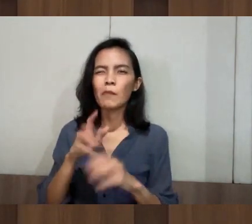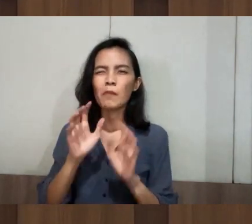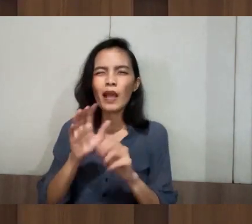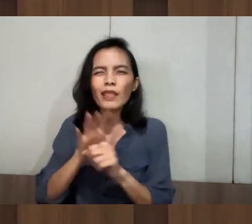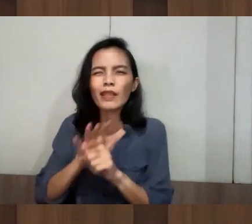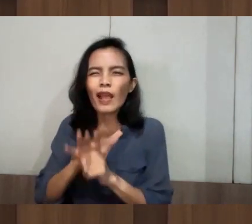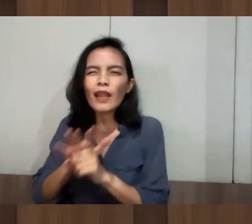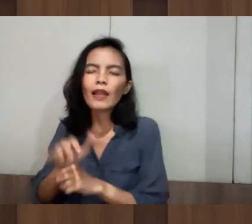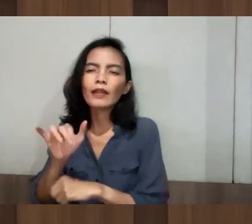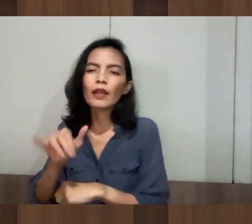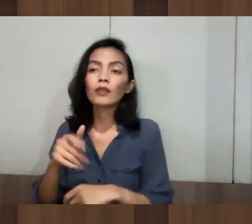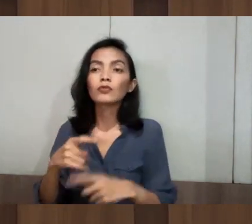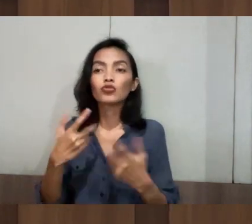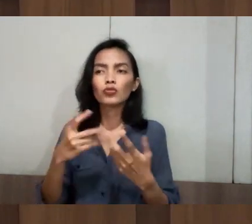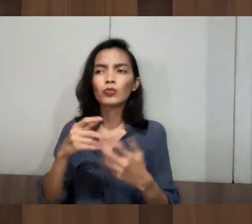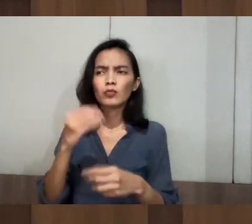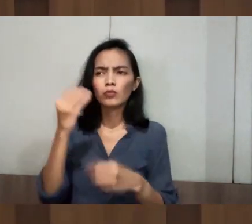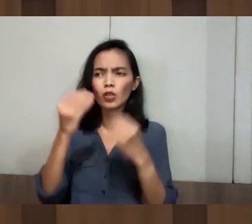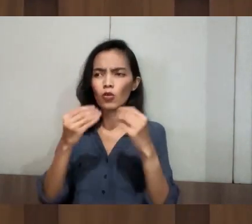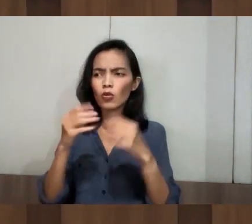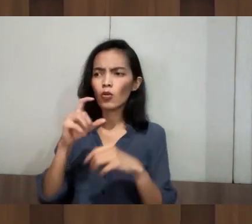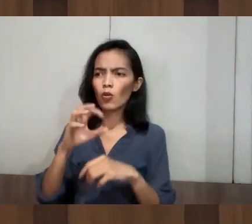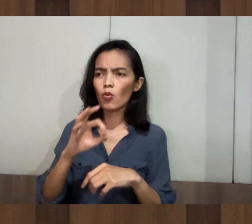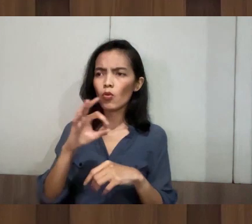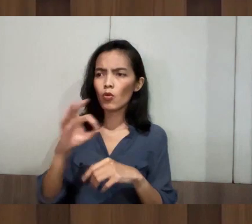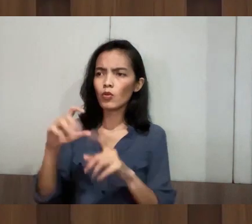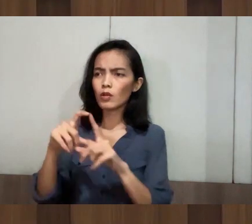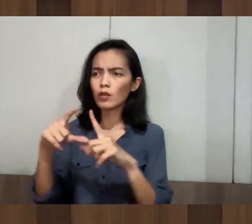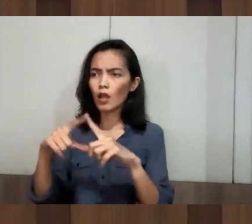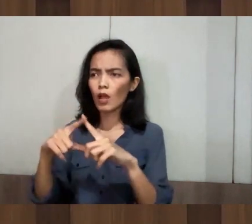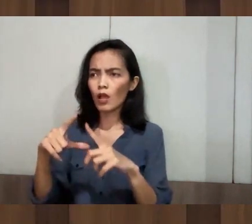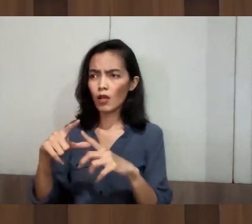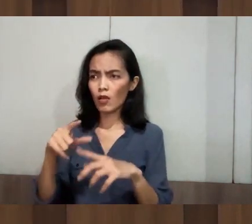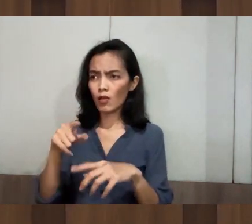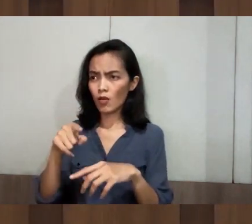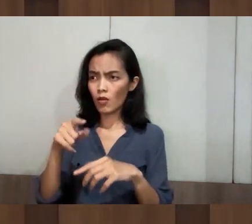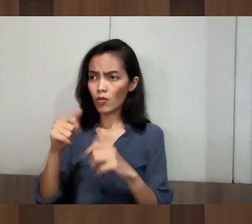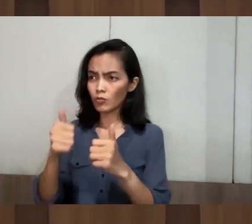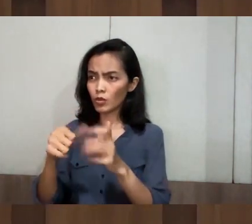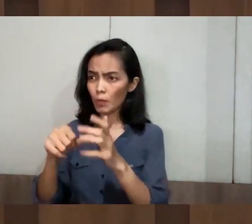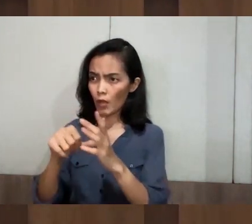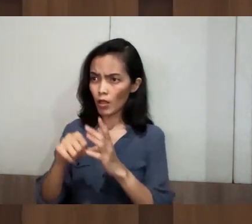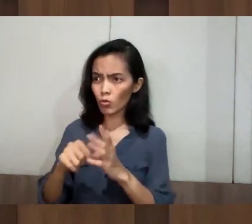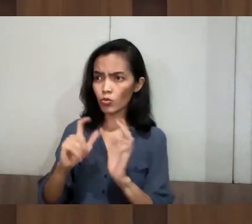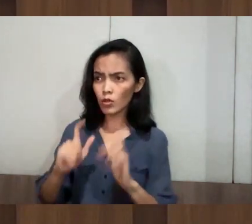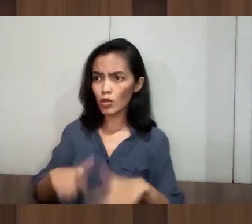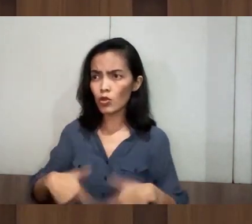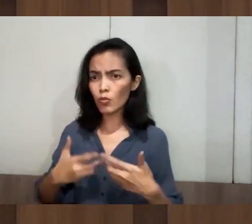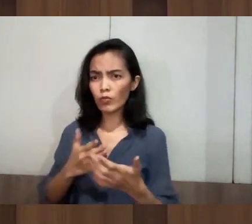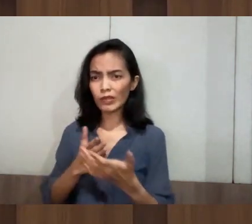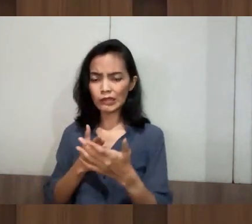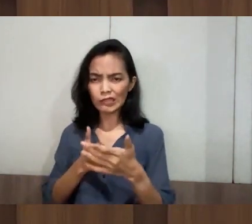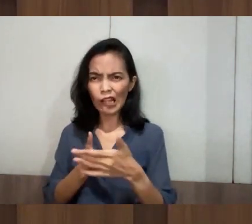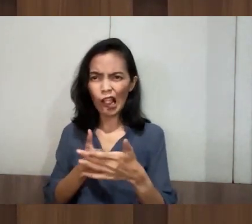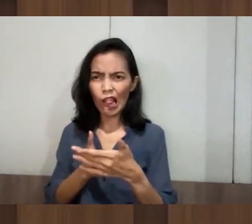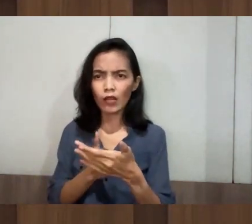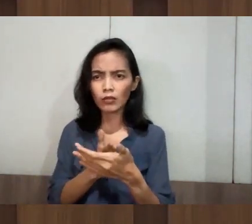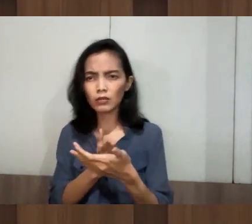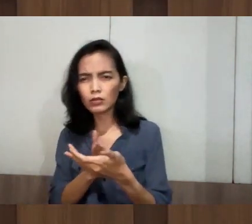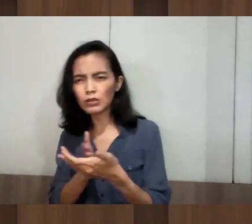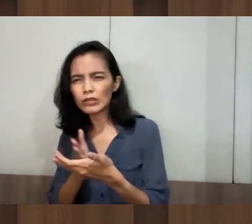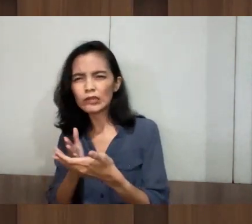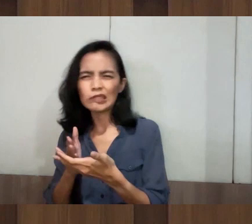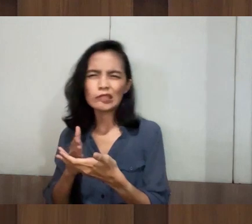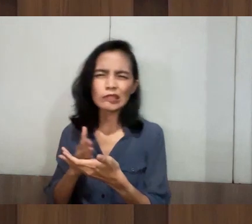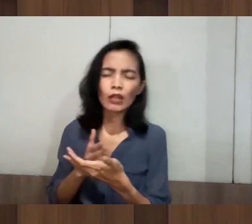pressure. Now, you would ask, how exactly would this OODA loop technique help me to navigate